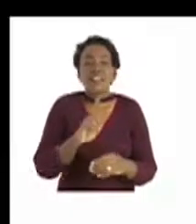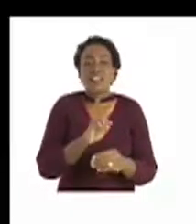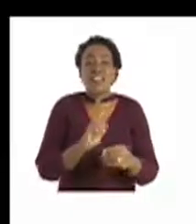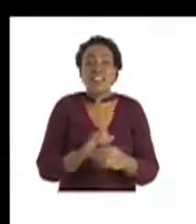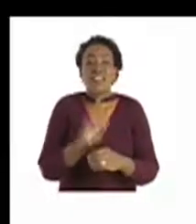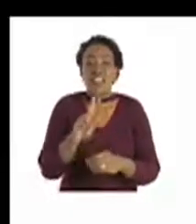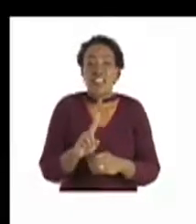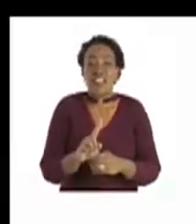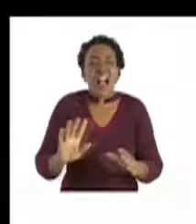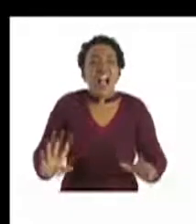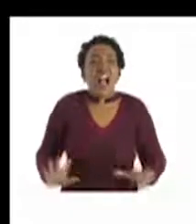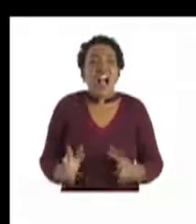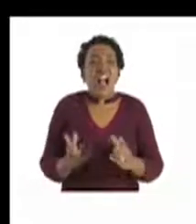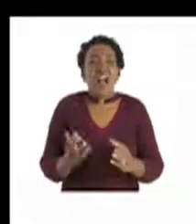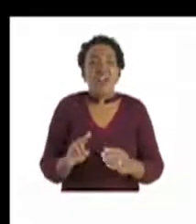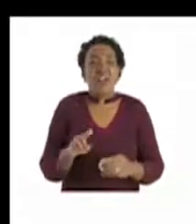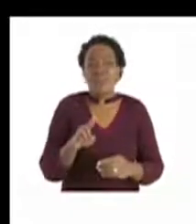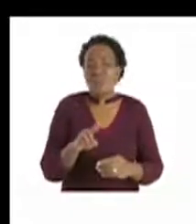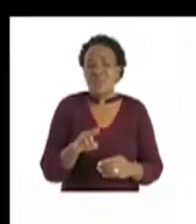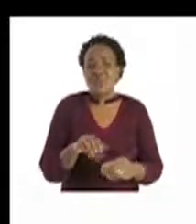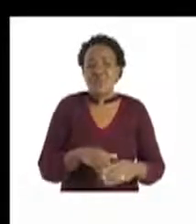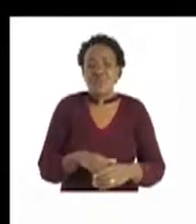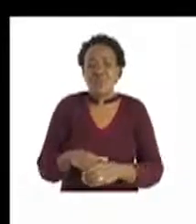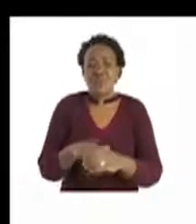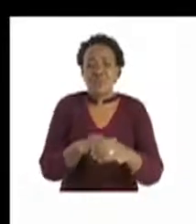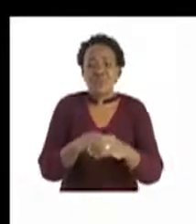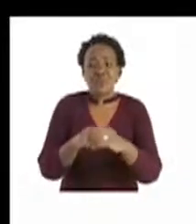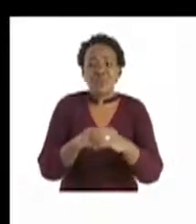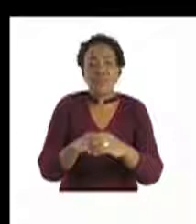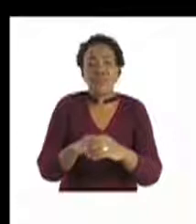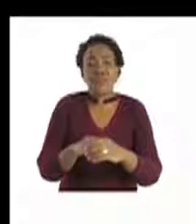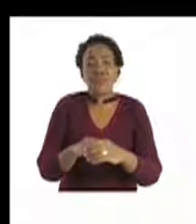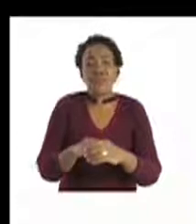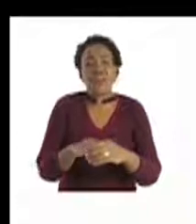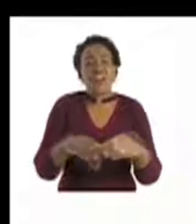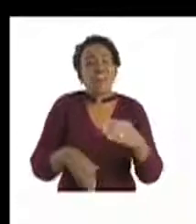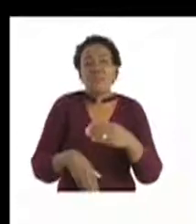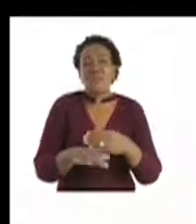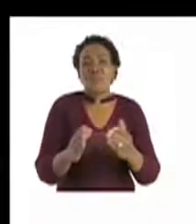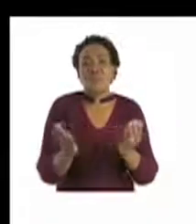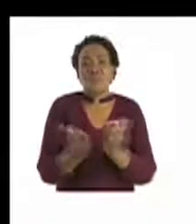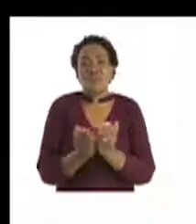asking, how do you get to school every day?